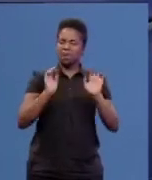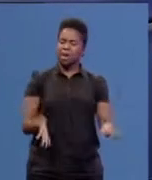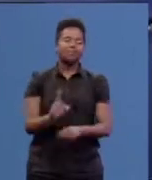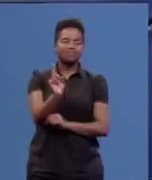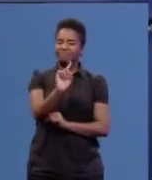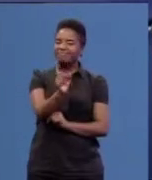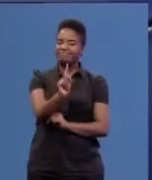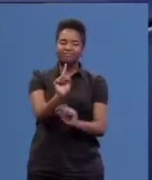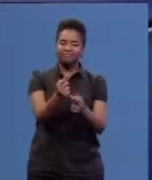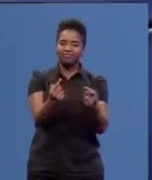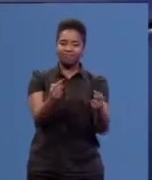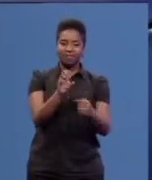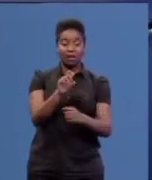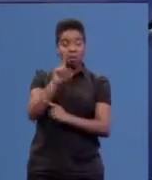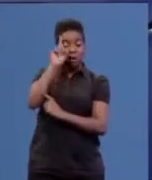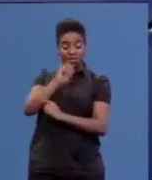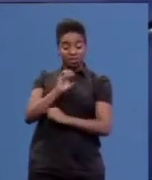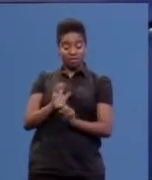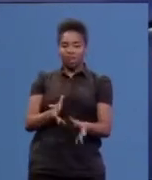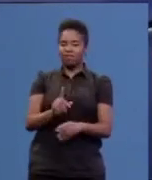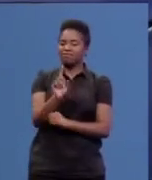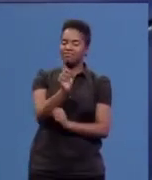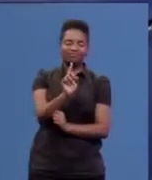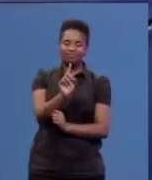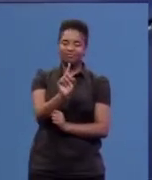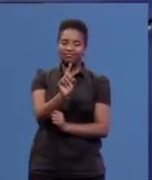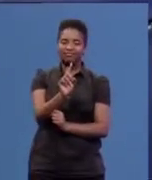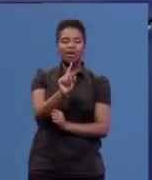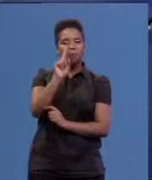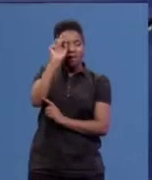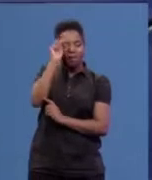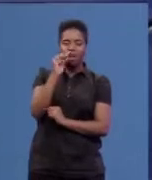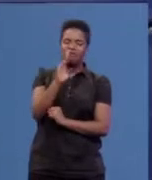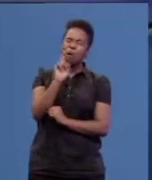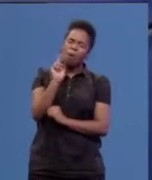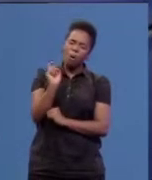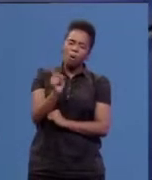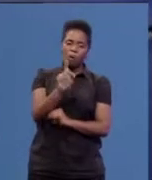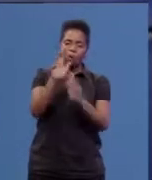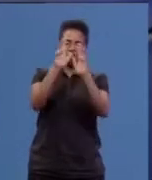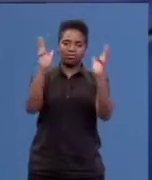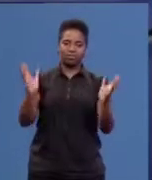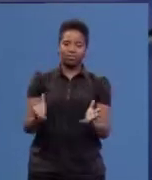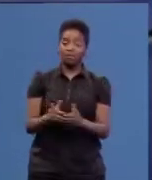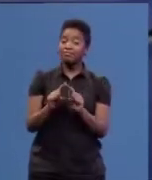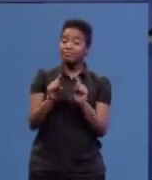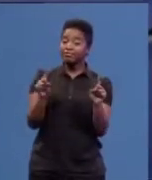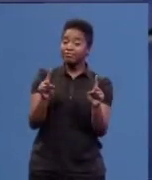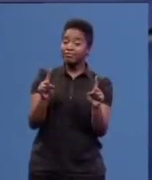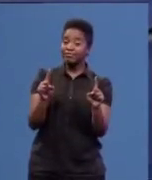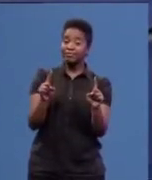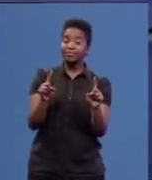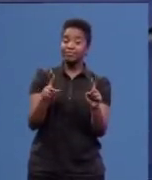Africa. But into ebuhlungu ke unathi endiyiqapheleyo into kokubana enye yezinto esizawuyenza bobungozi endiyoyikayo mna into